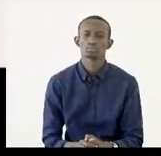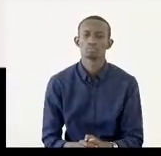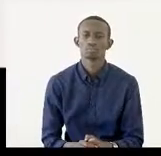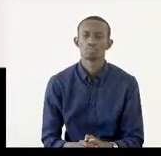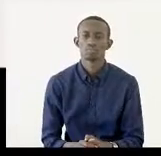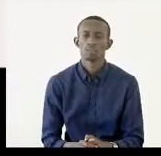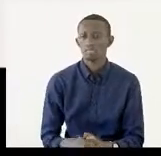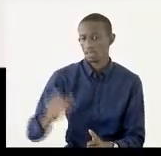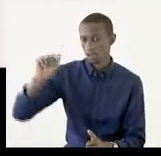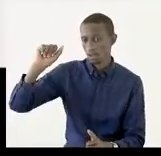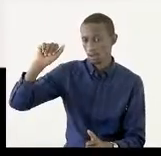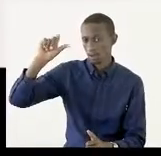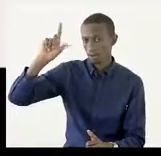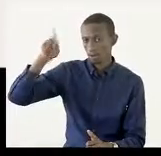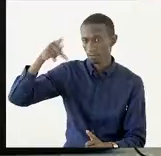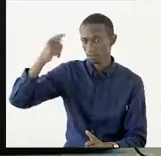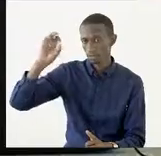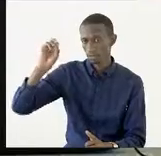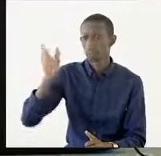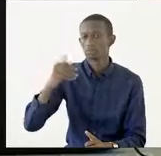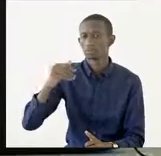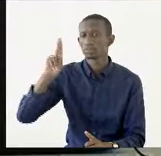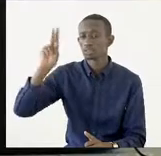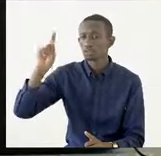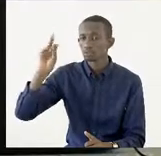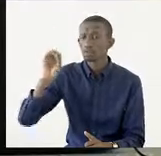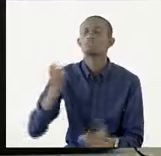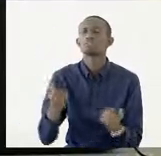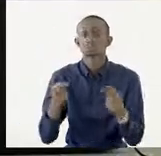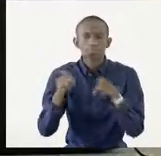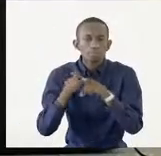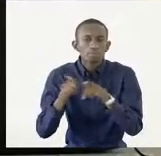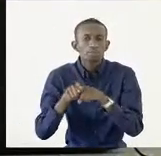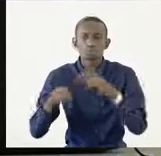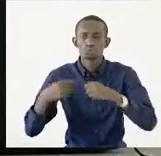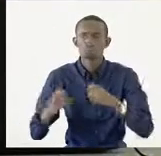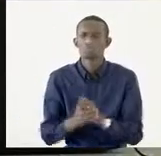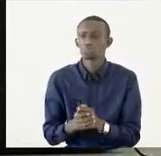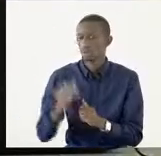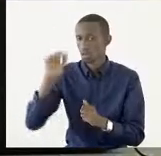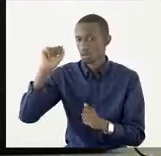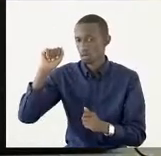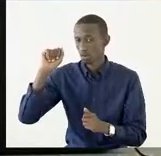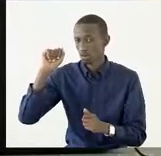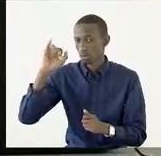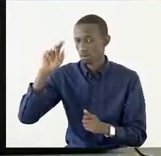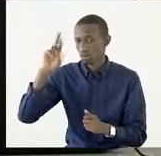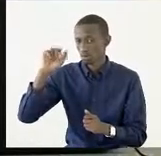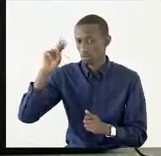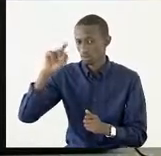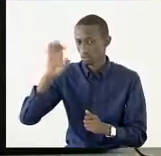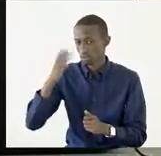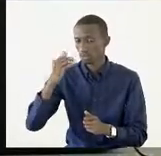and aliphatic aldehydes, the same reagent. Aromatic ketones